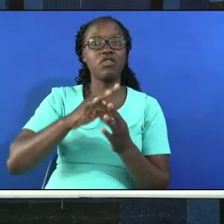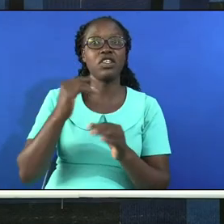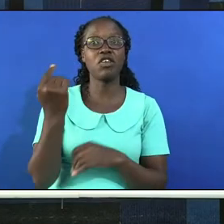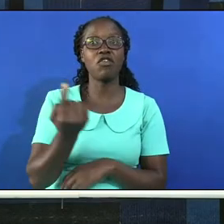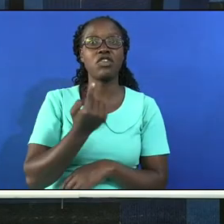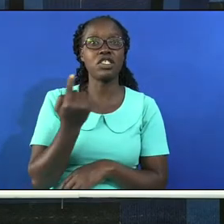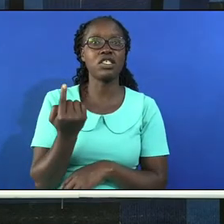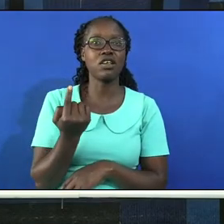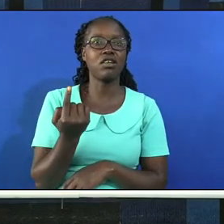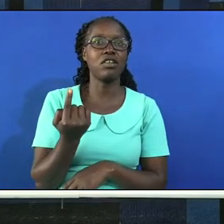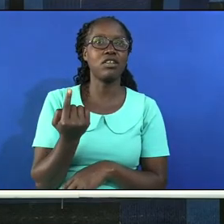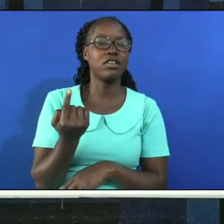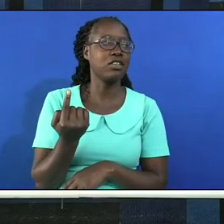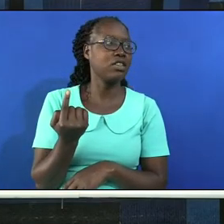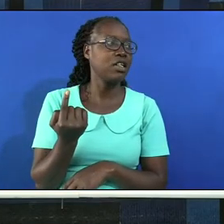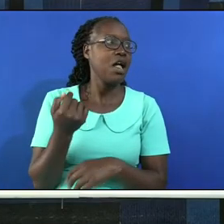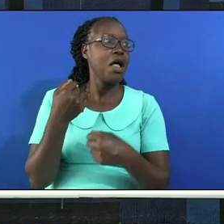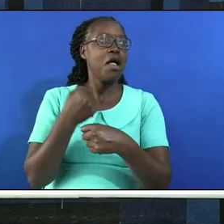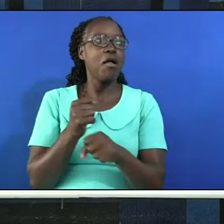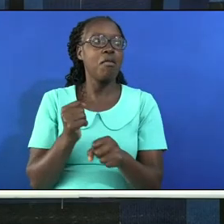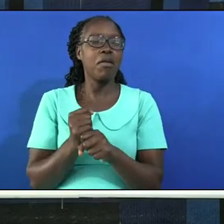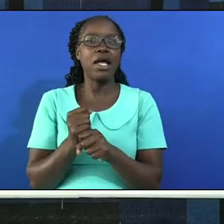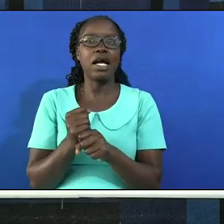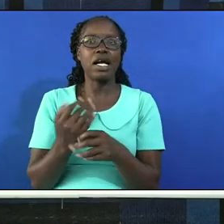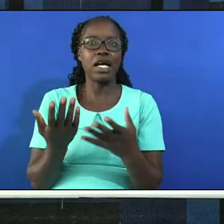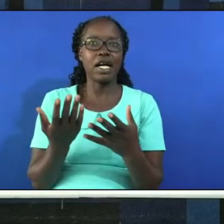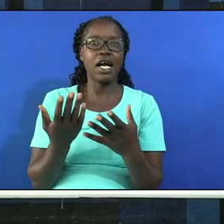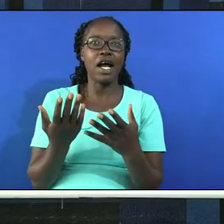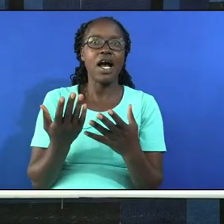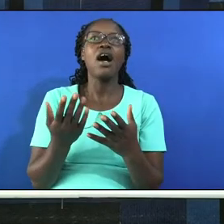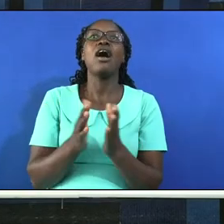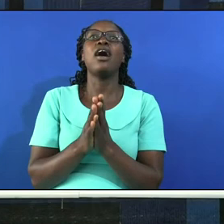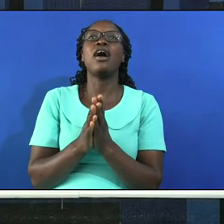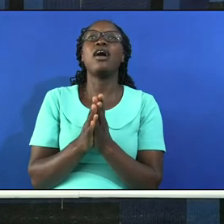the single. Make an ark for who?